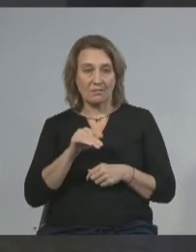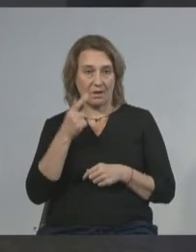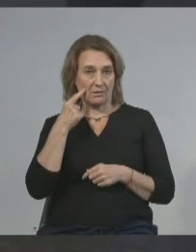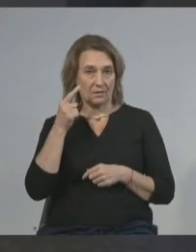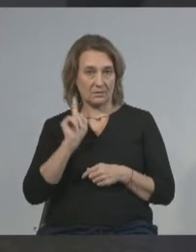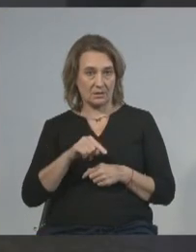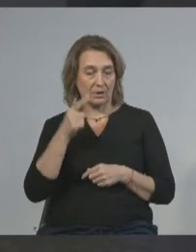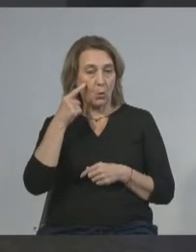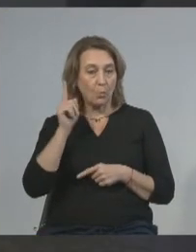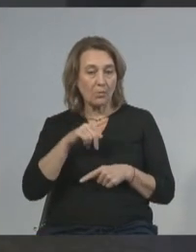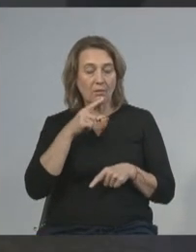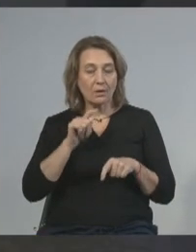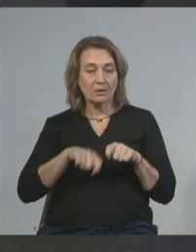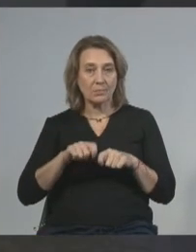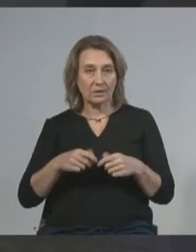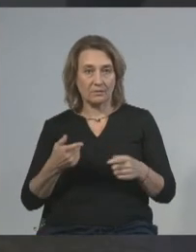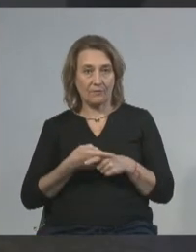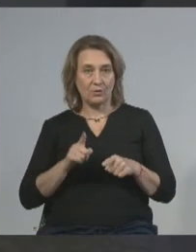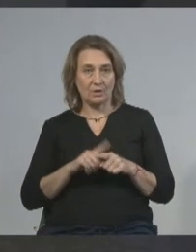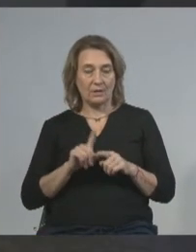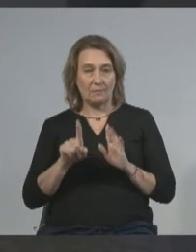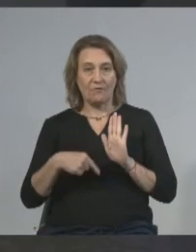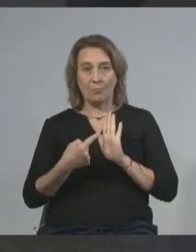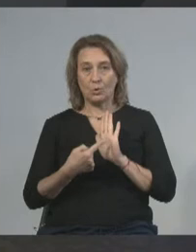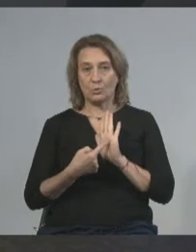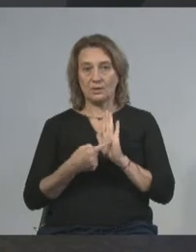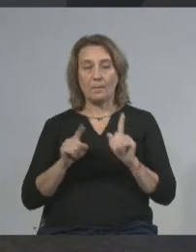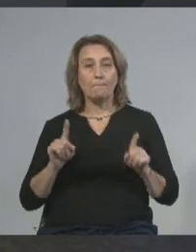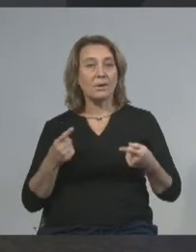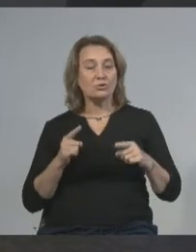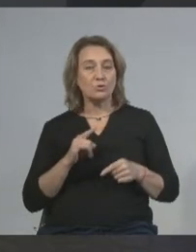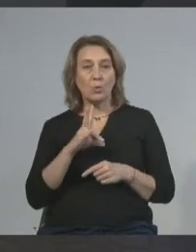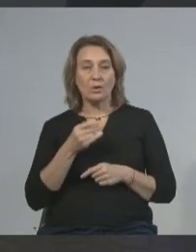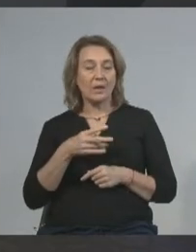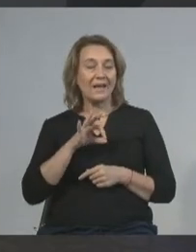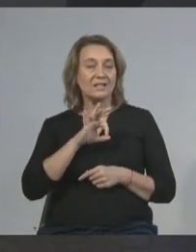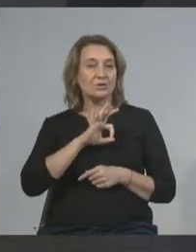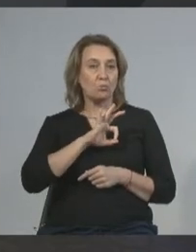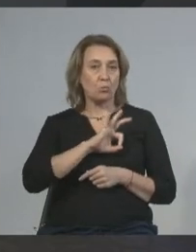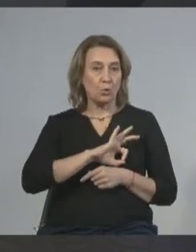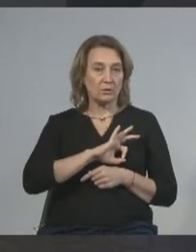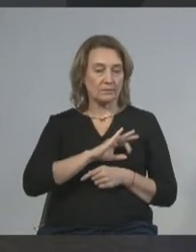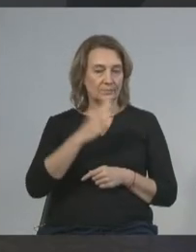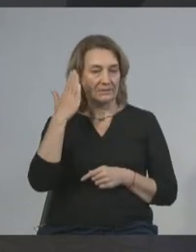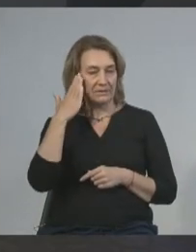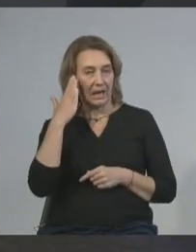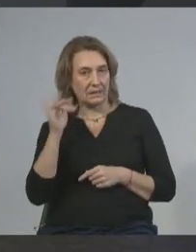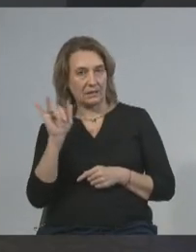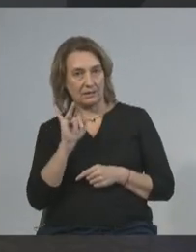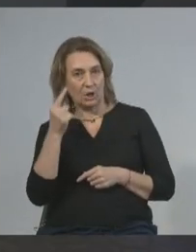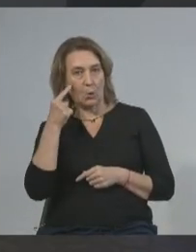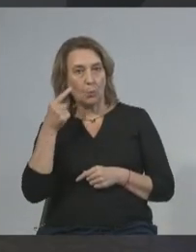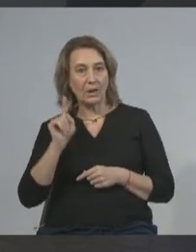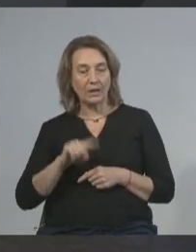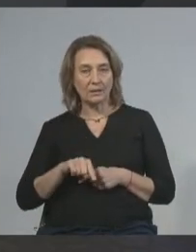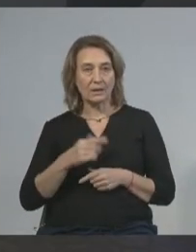we have professional expertise knowledge and skills so why not use our knowledge